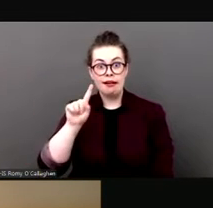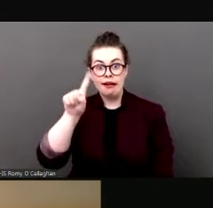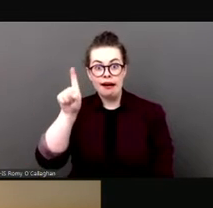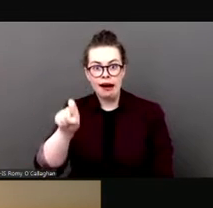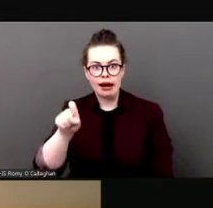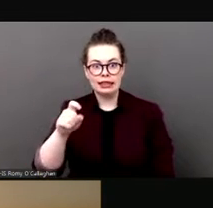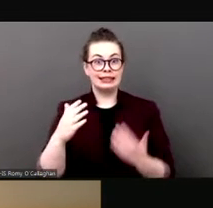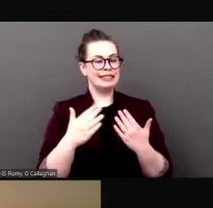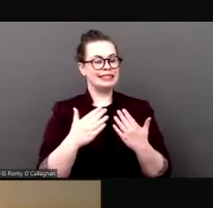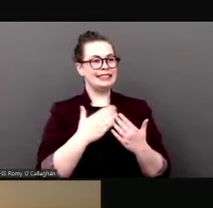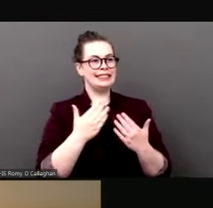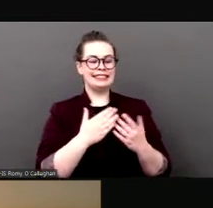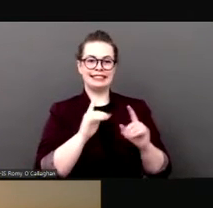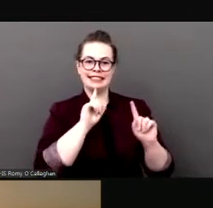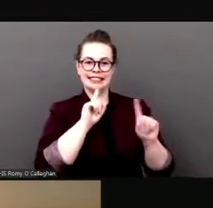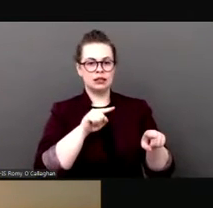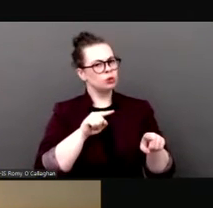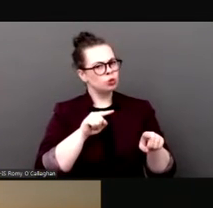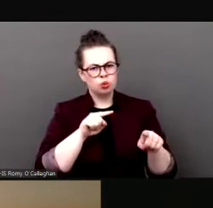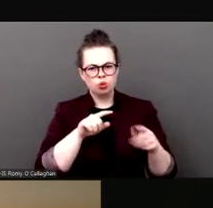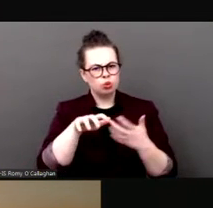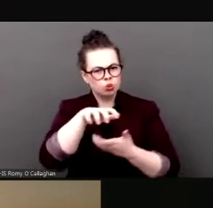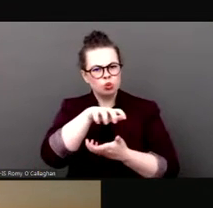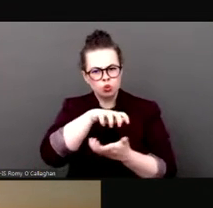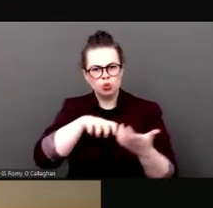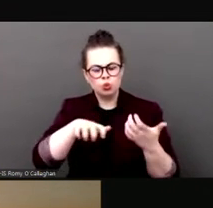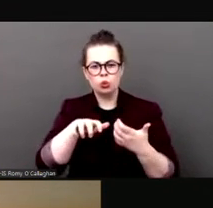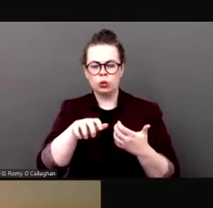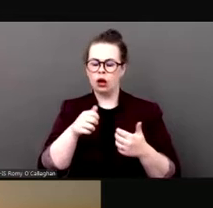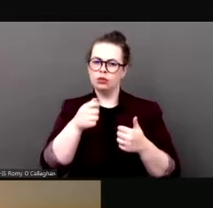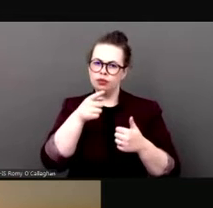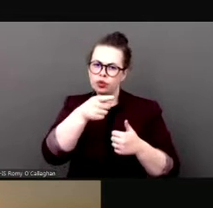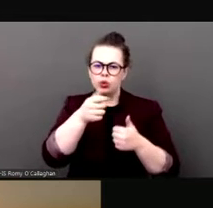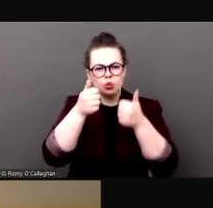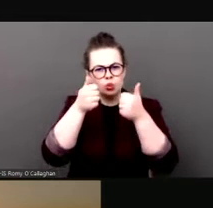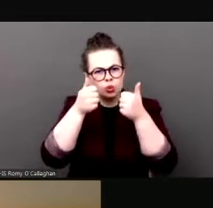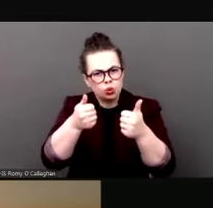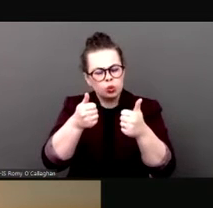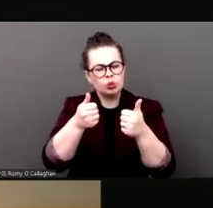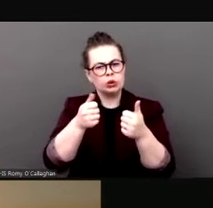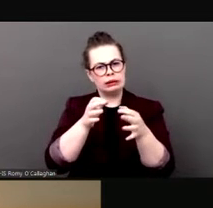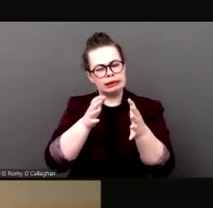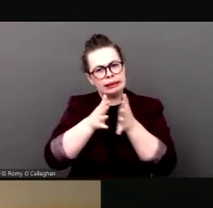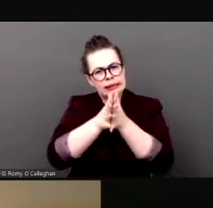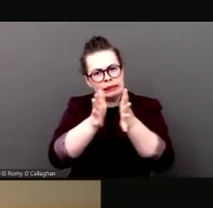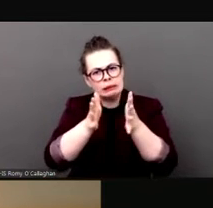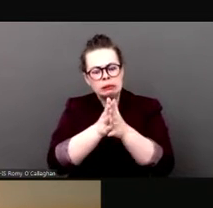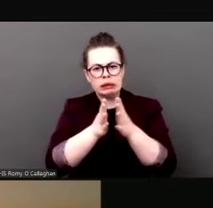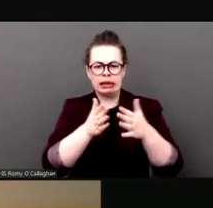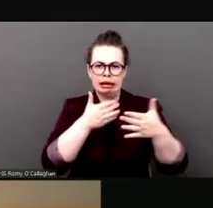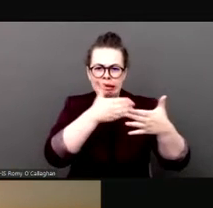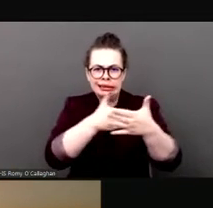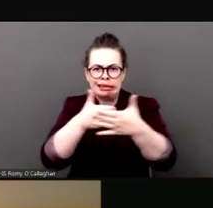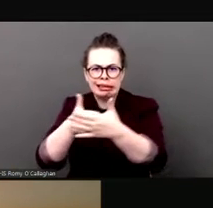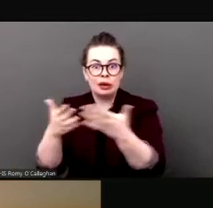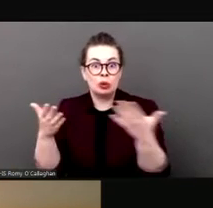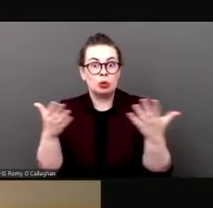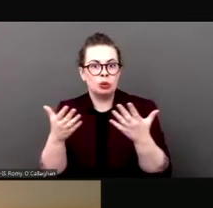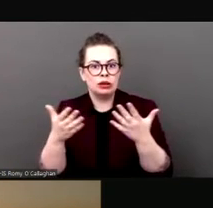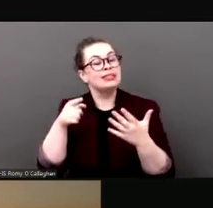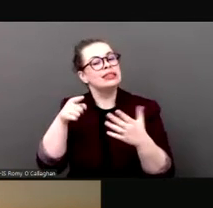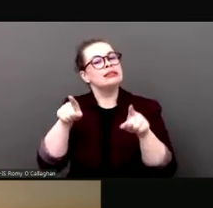say, scene in terms of those barriers that have also been highlighted in all the inputs that we have received for this 11th